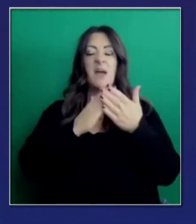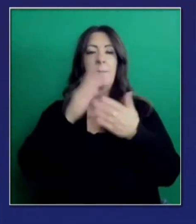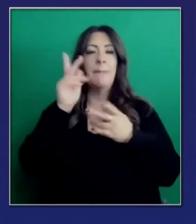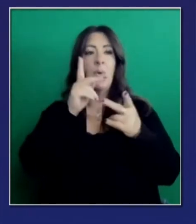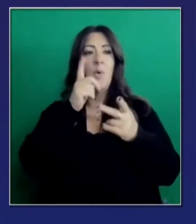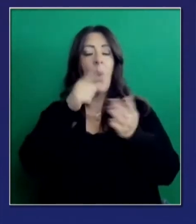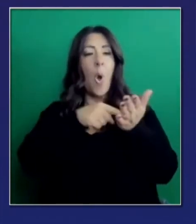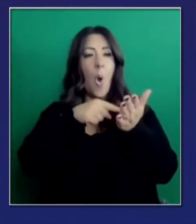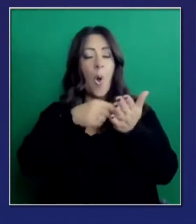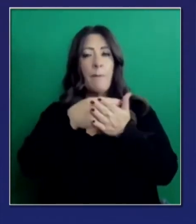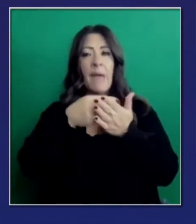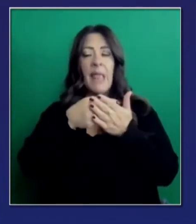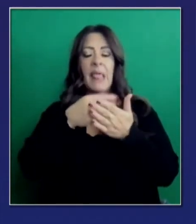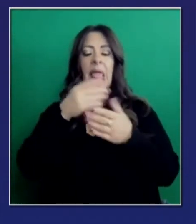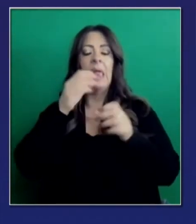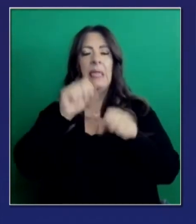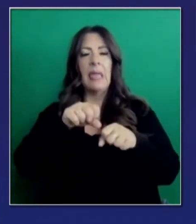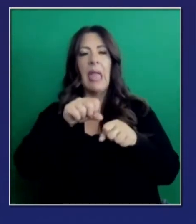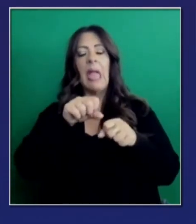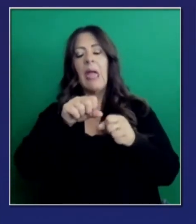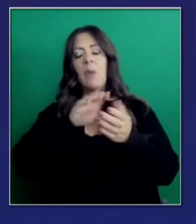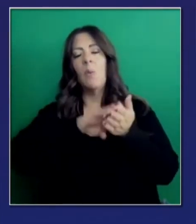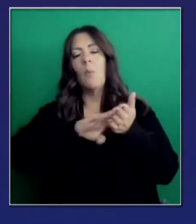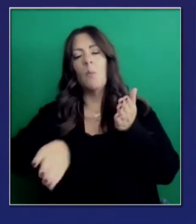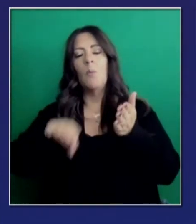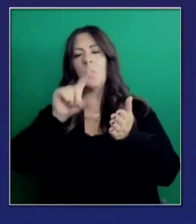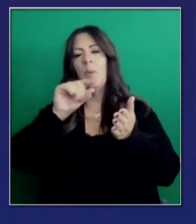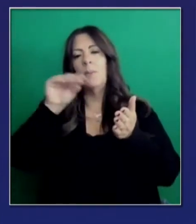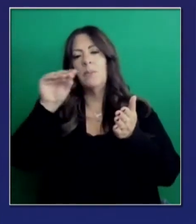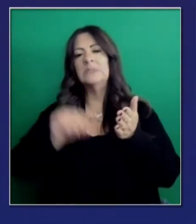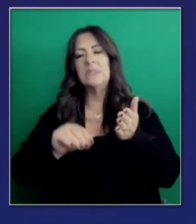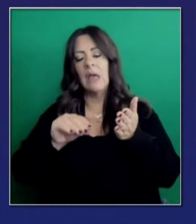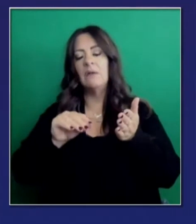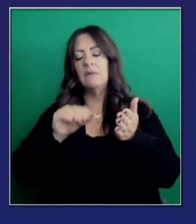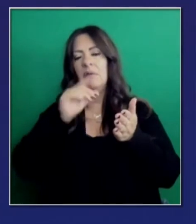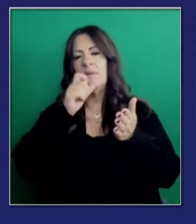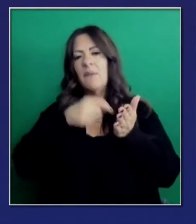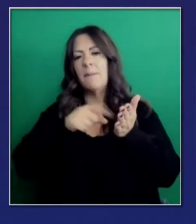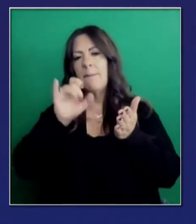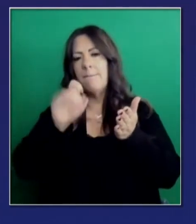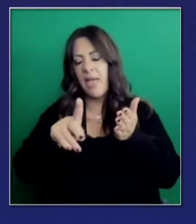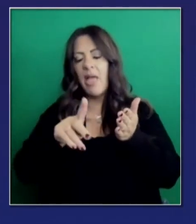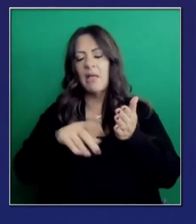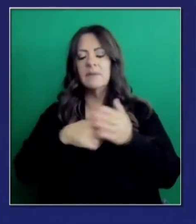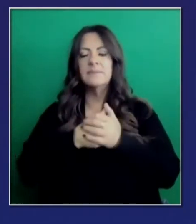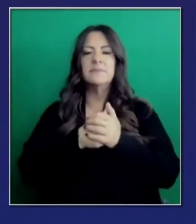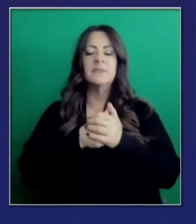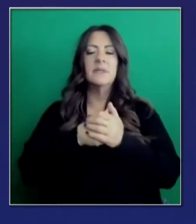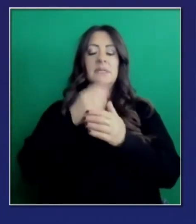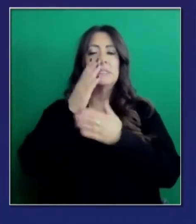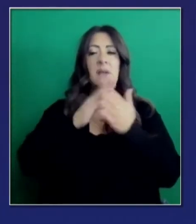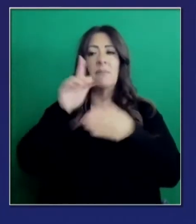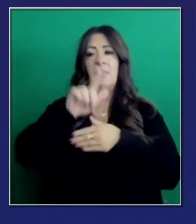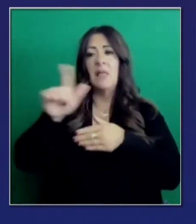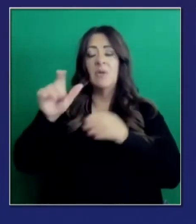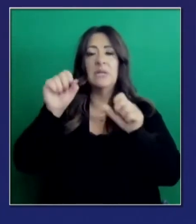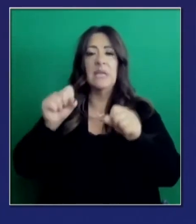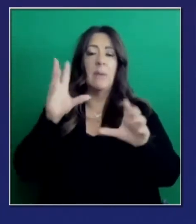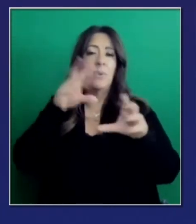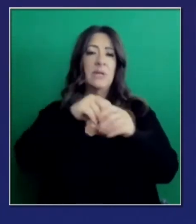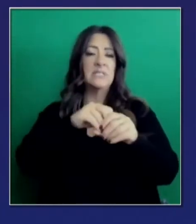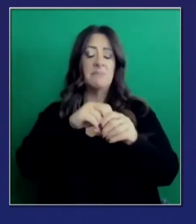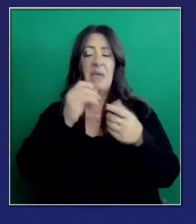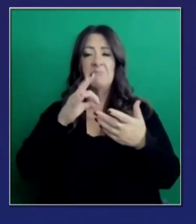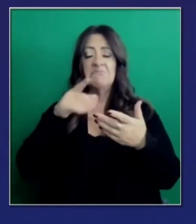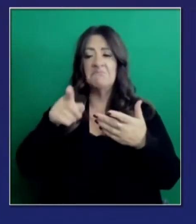strategy of leverage. If landlords choose not to participate, no one has to, and then there's no